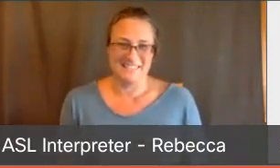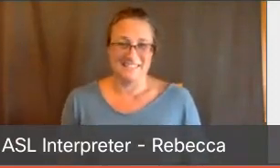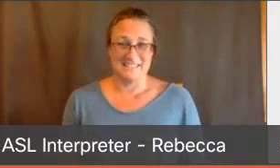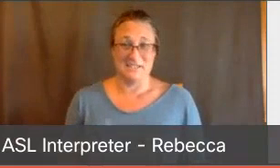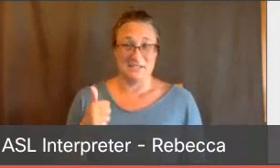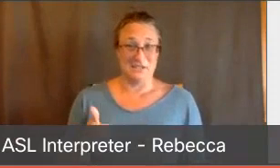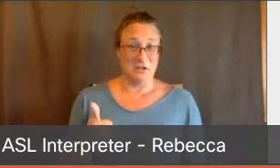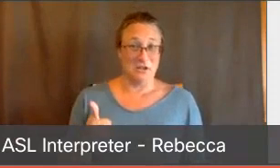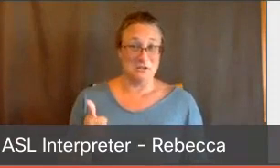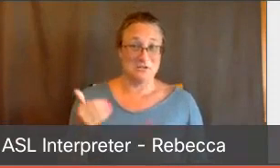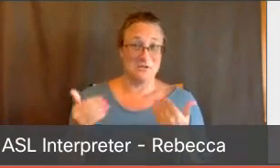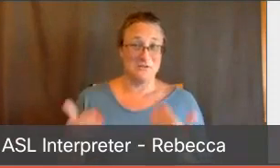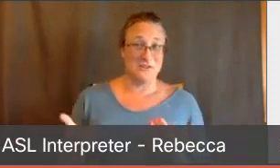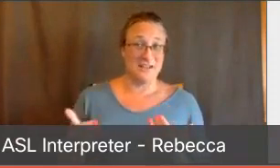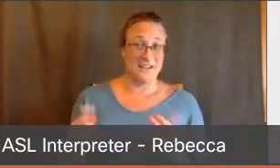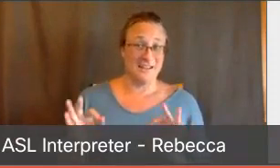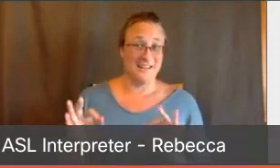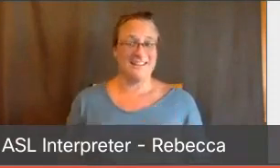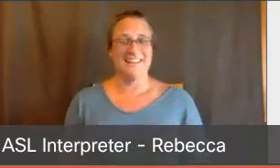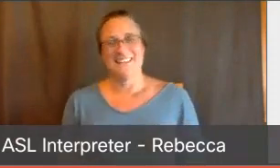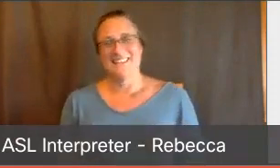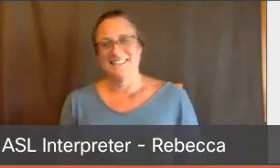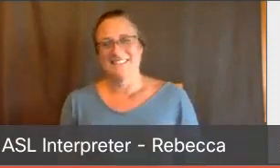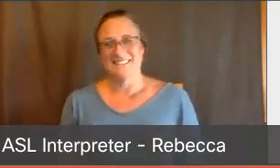good so far?